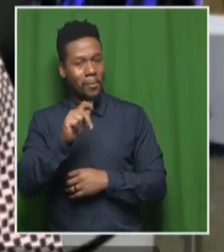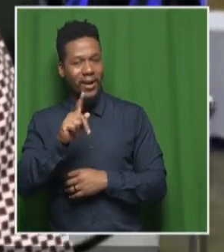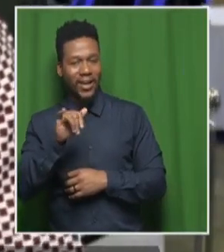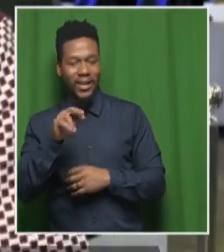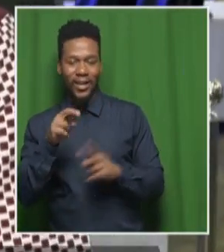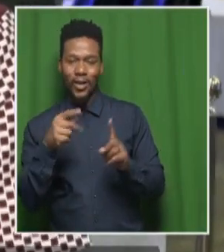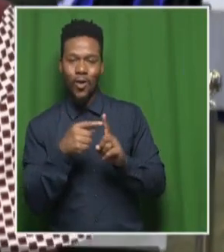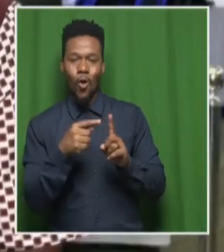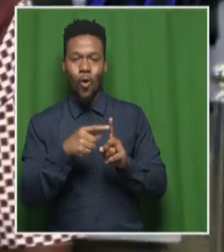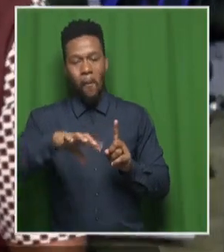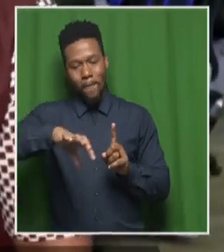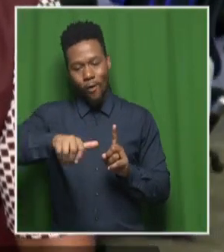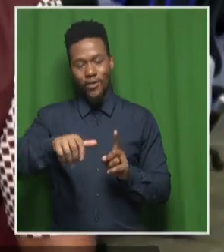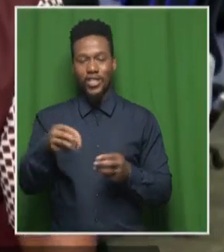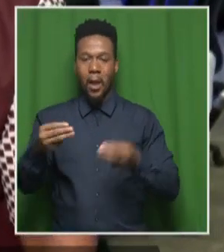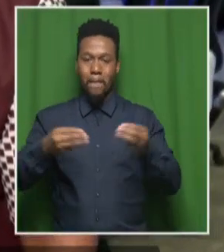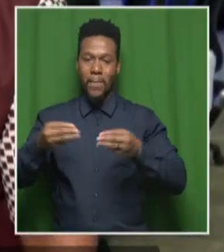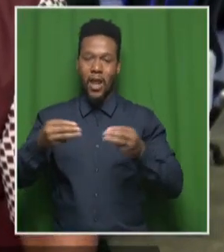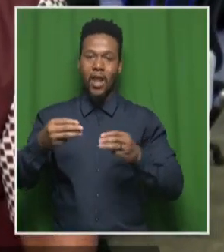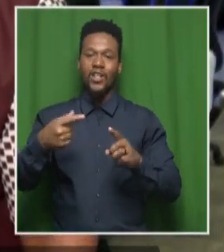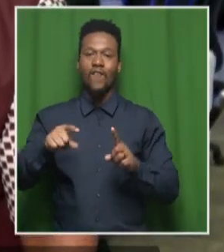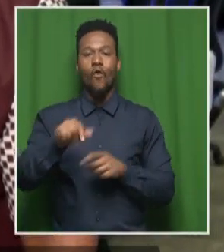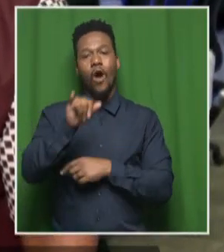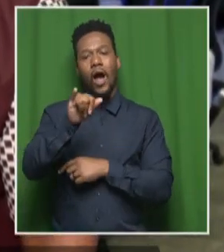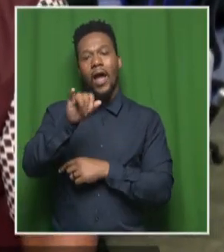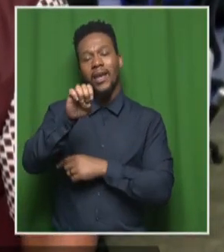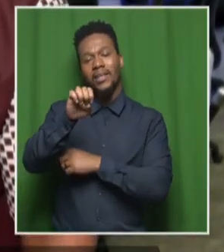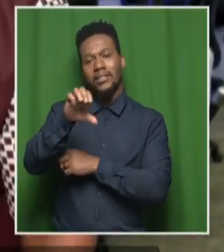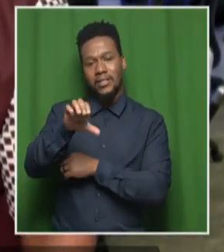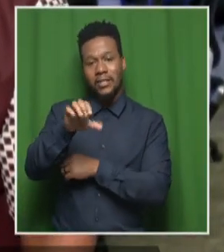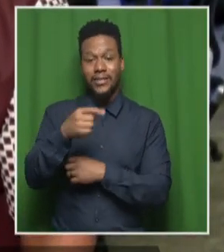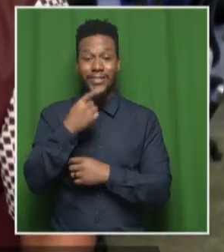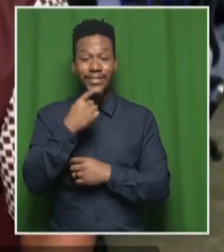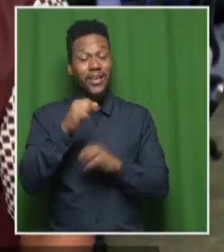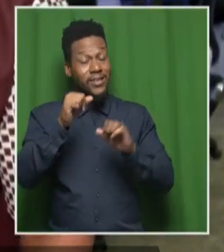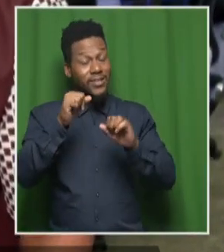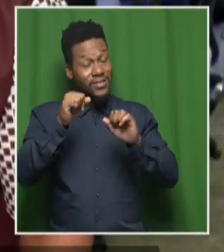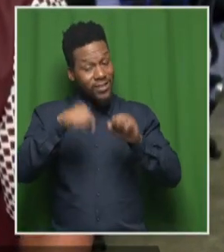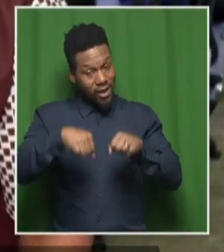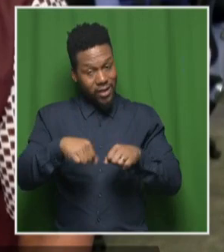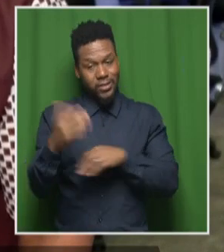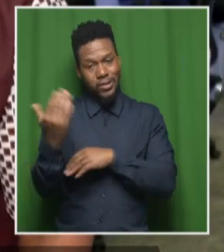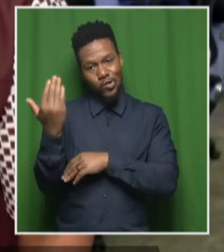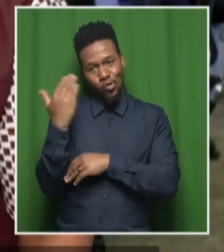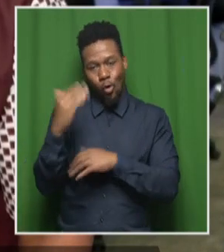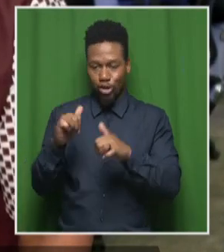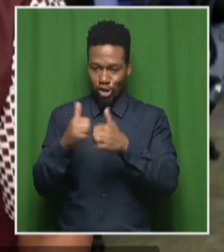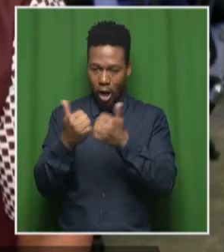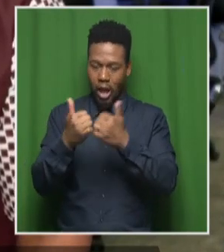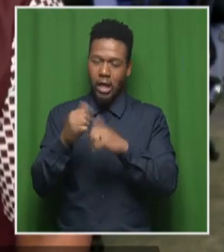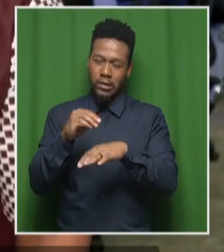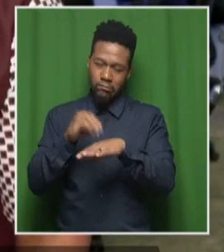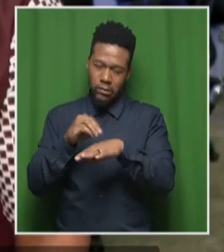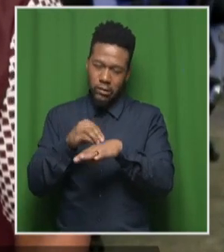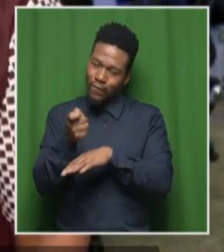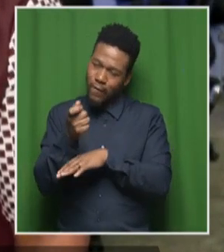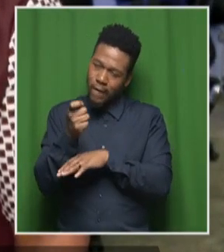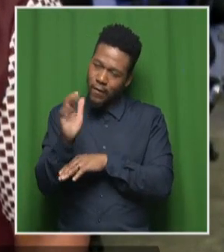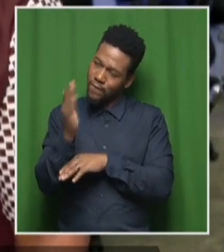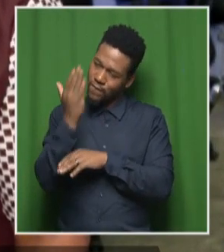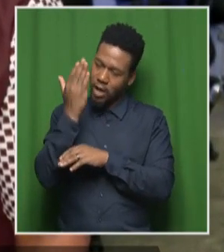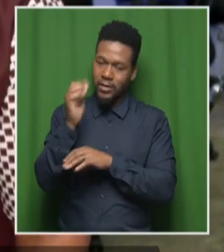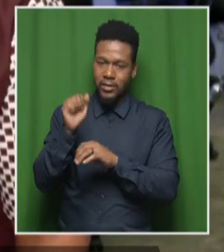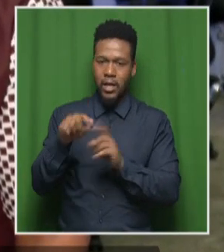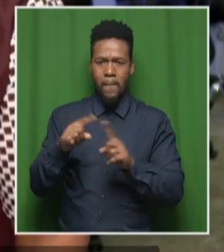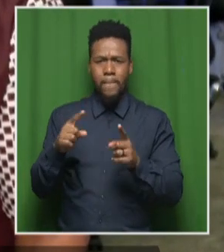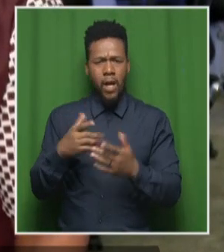of IEC saying that even though there were some issues yesterday, but he can assure us that this process